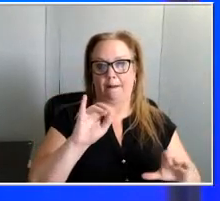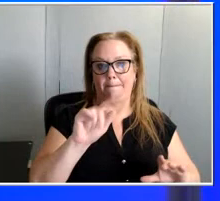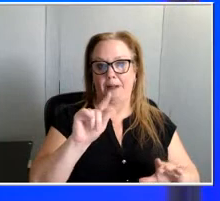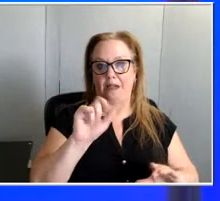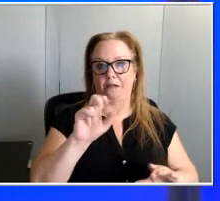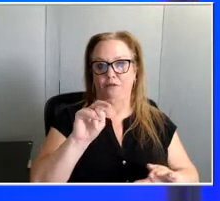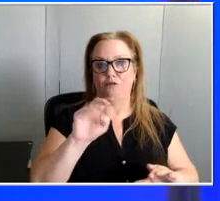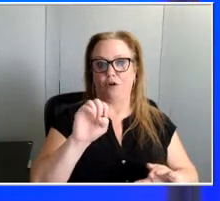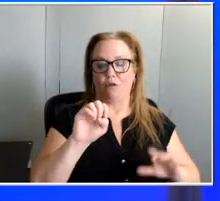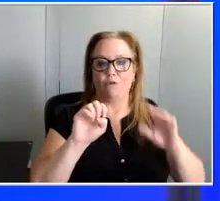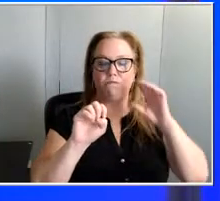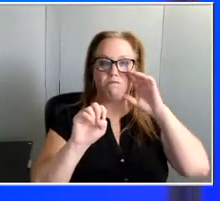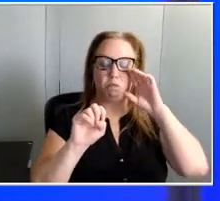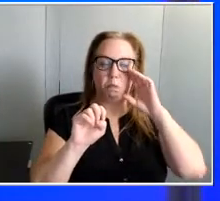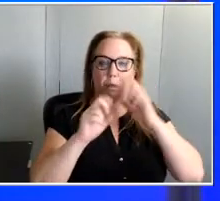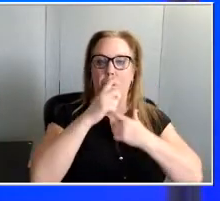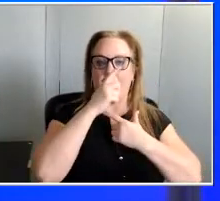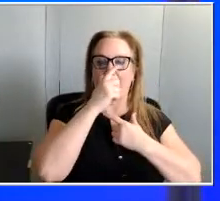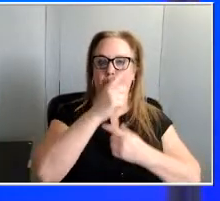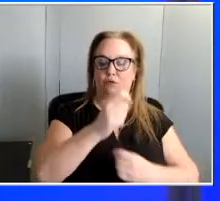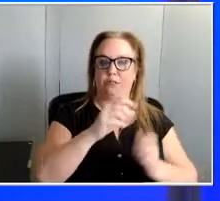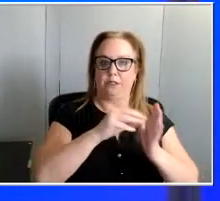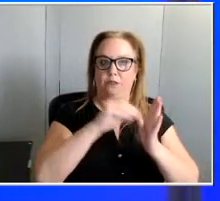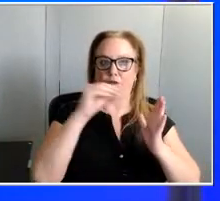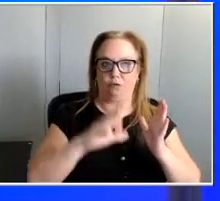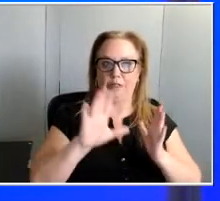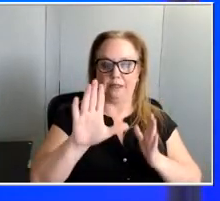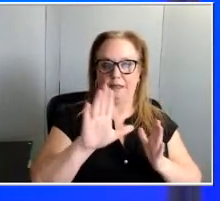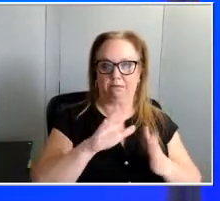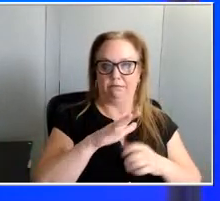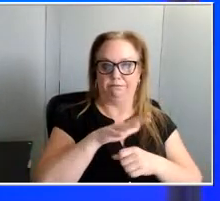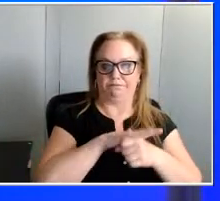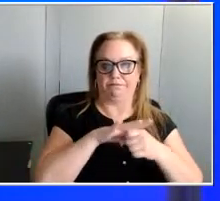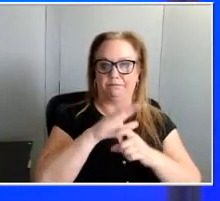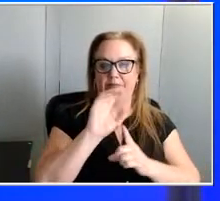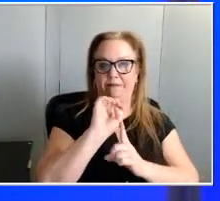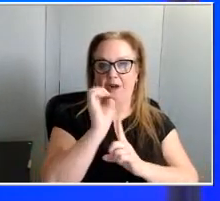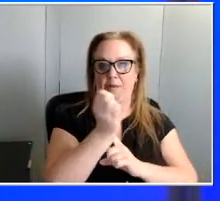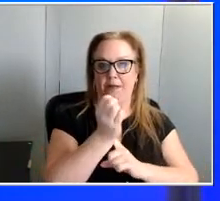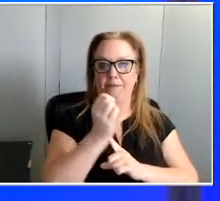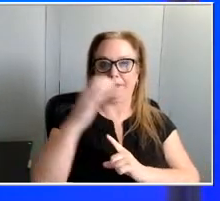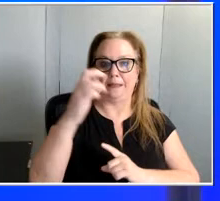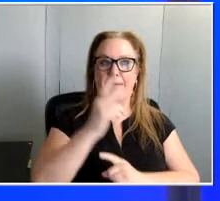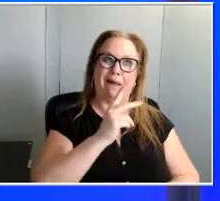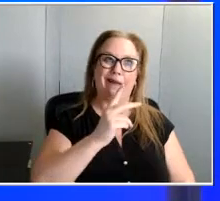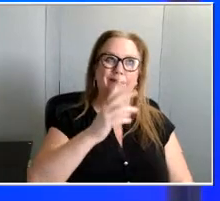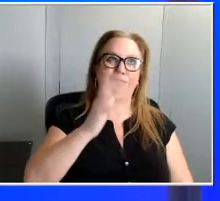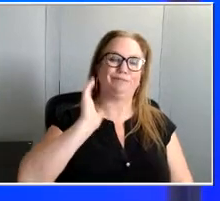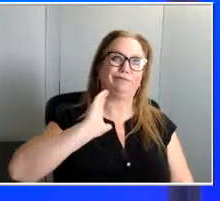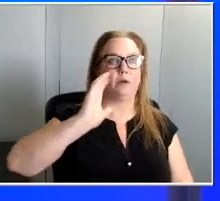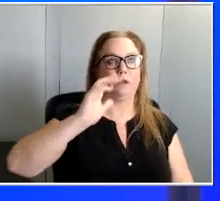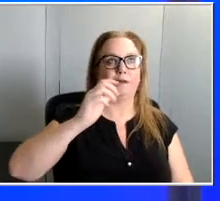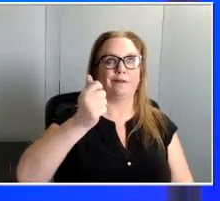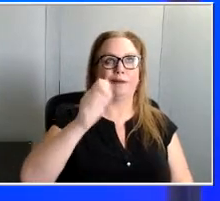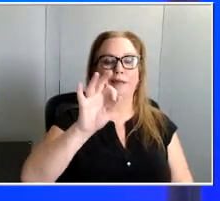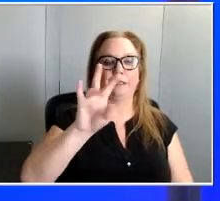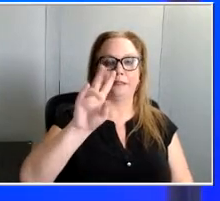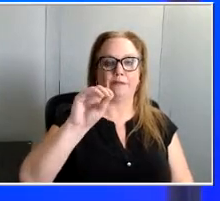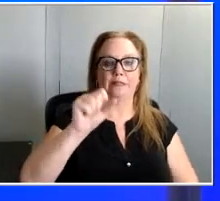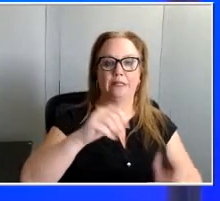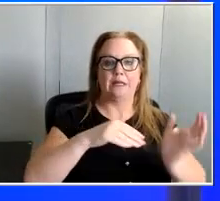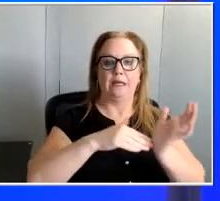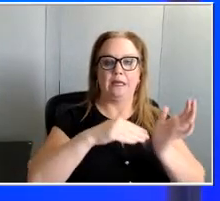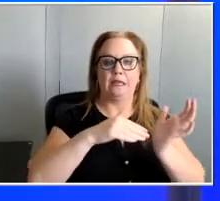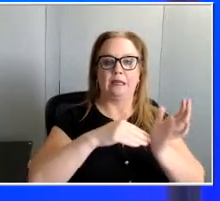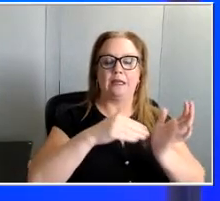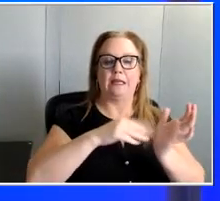moving the interest of students toward that rural setting. And then back in the late 70s, creating the Kansas Medical Student Loan